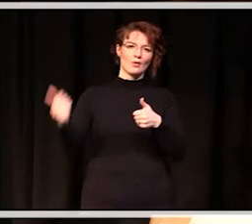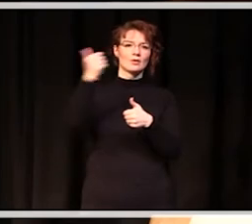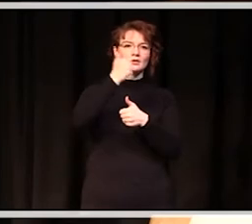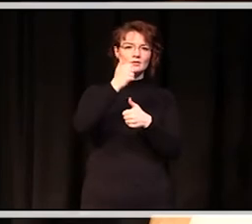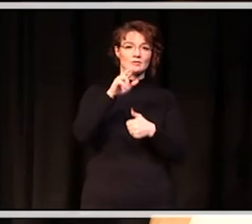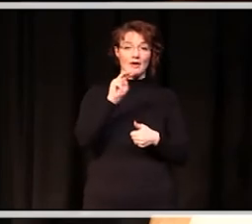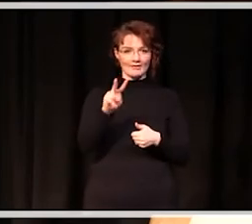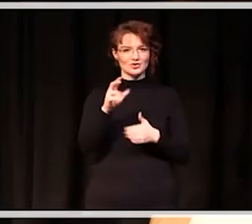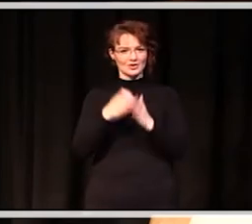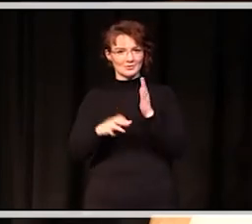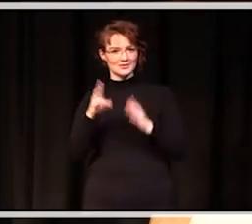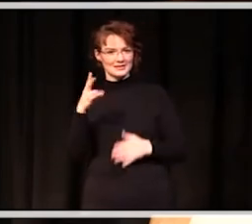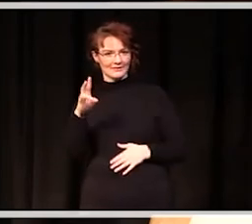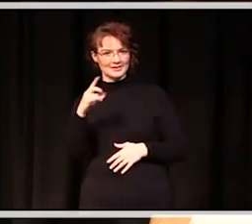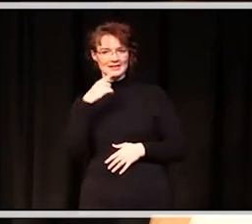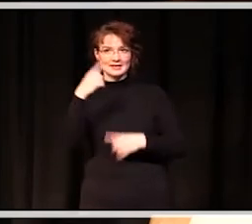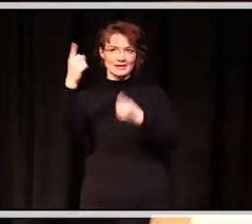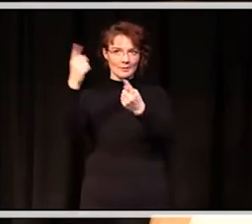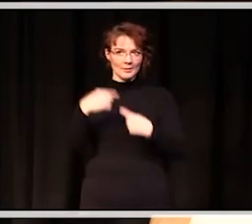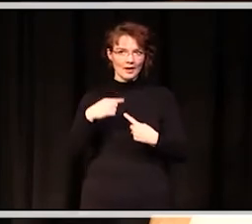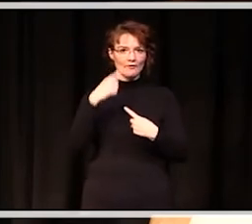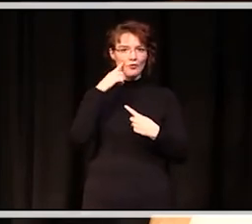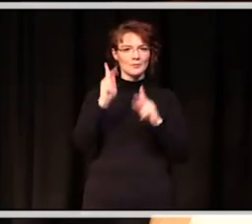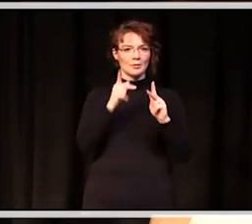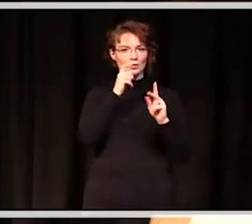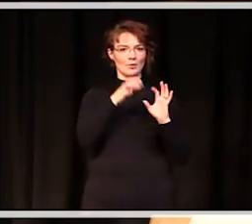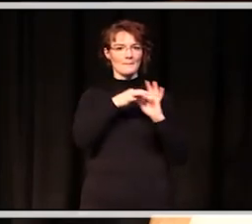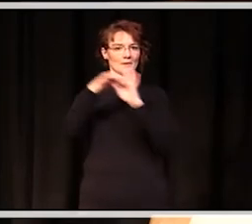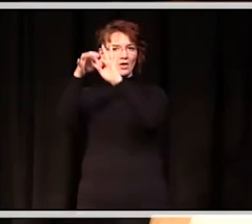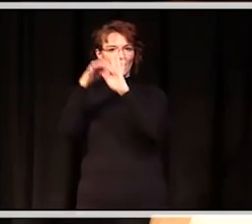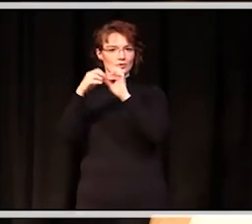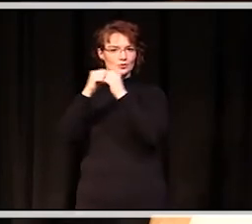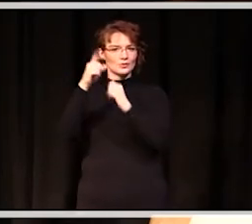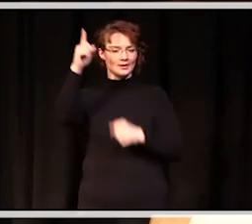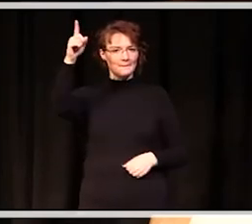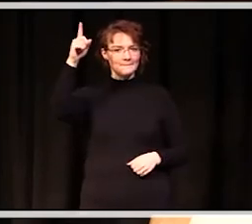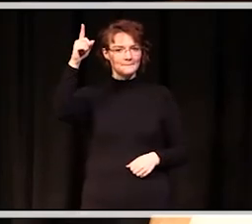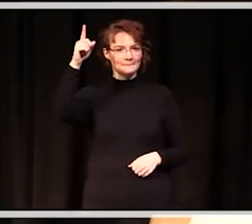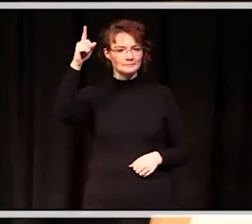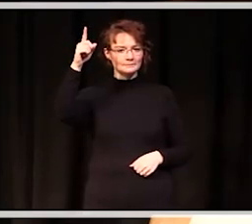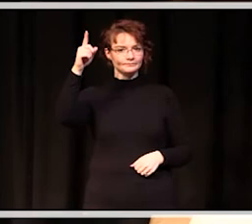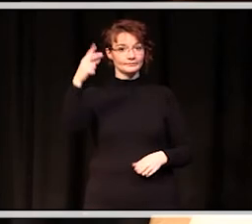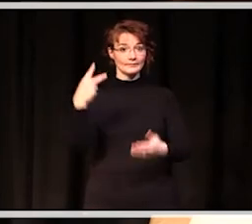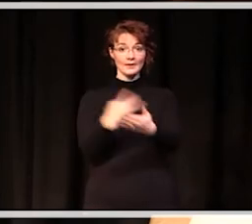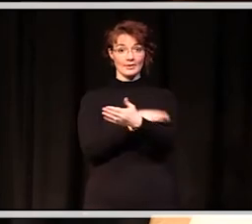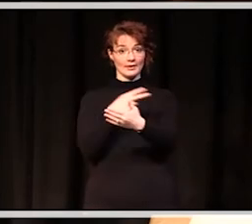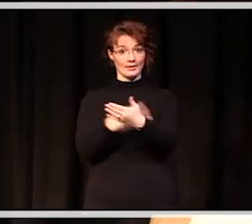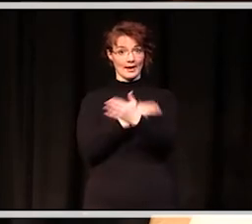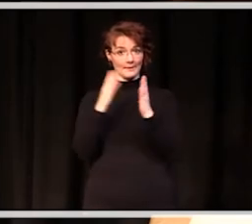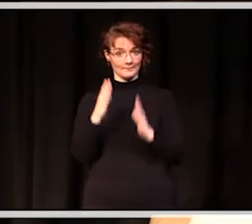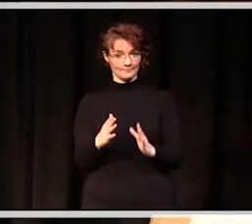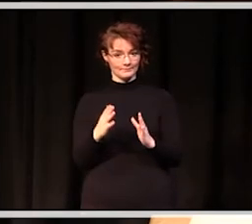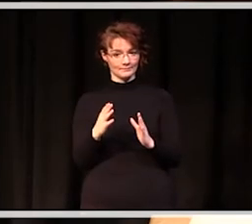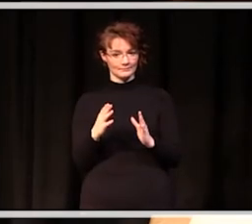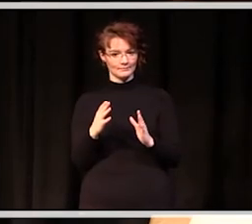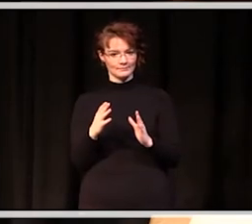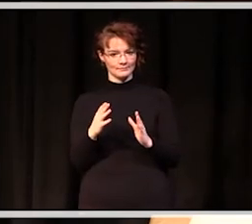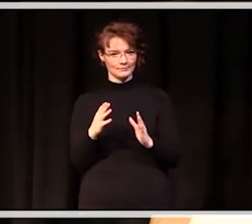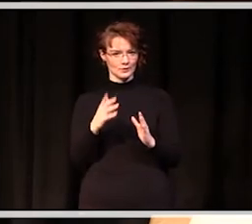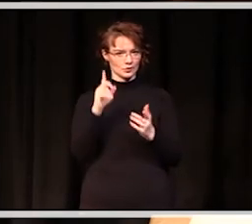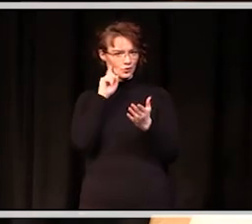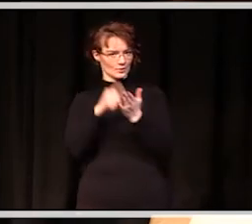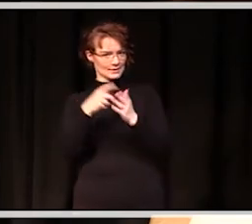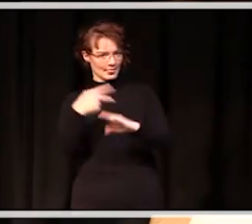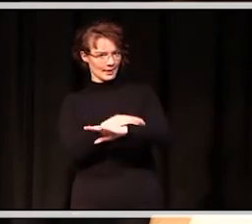17, he says he's coming back with those who belong to him. And the Lamb, notice the Lamb, not the lion.